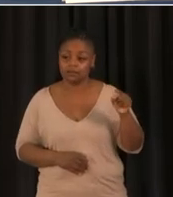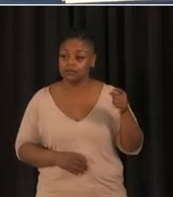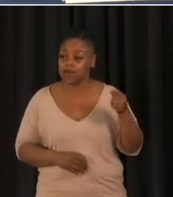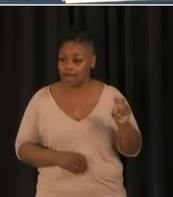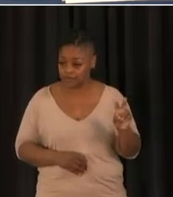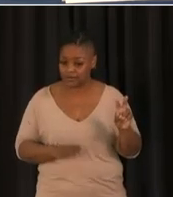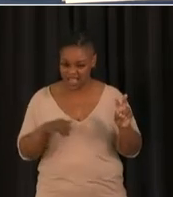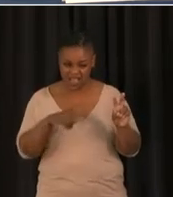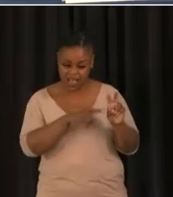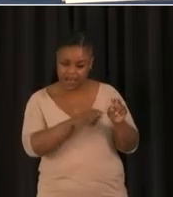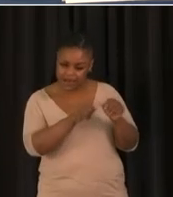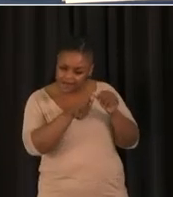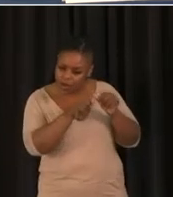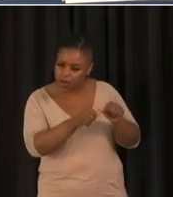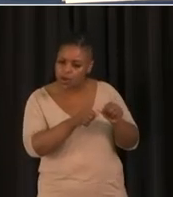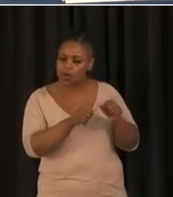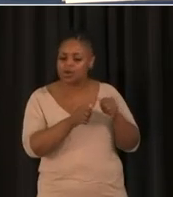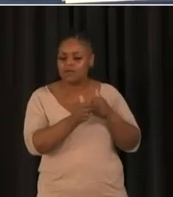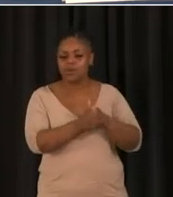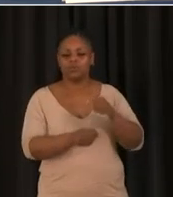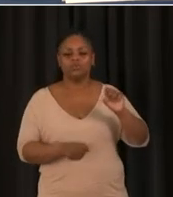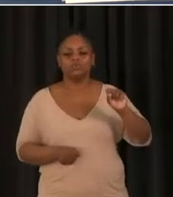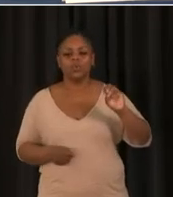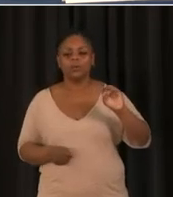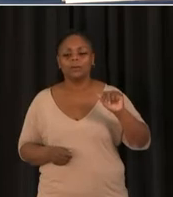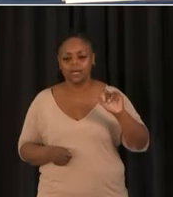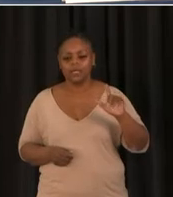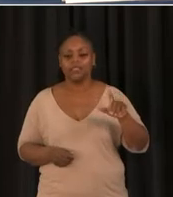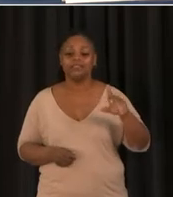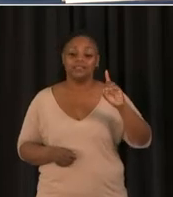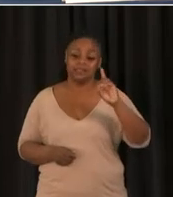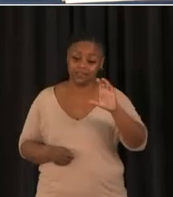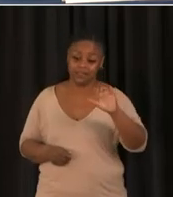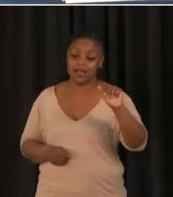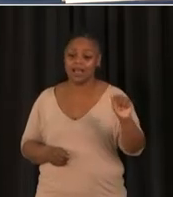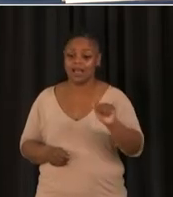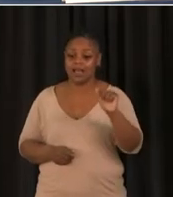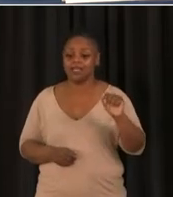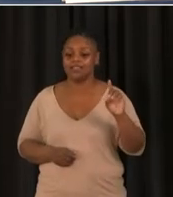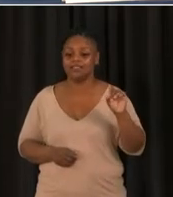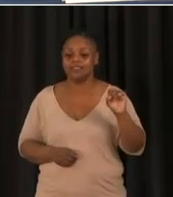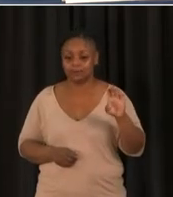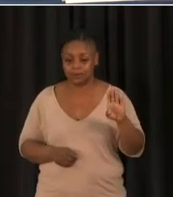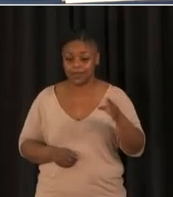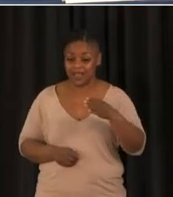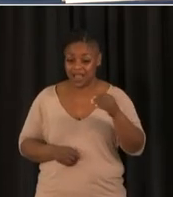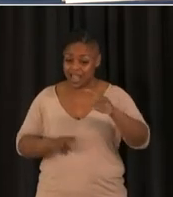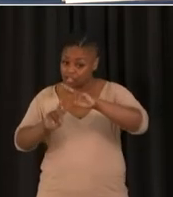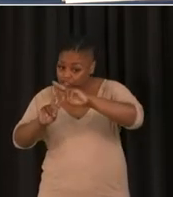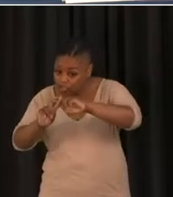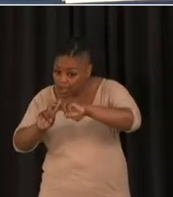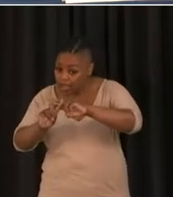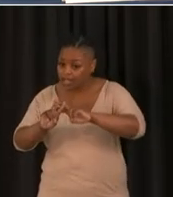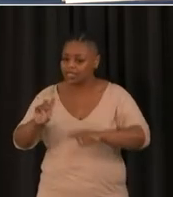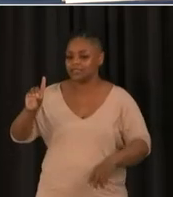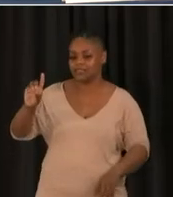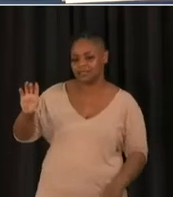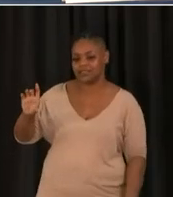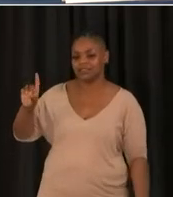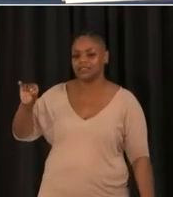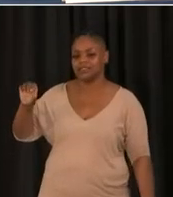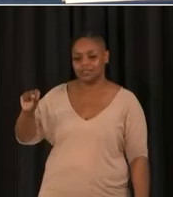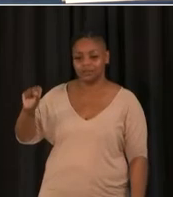the insurance, securities, and banking industries here in the district. So that's another very important focus of the work that we do.